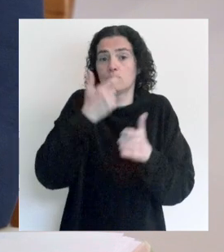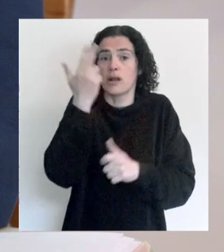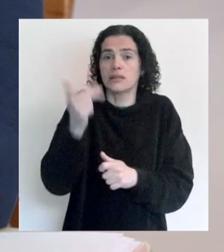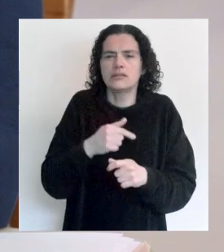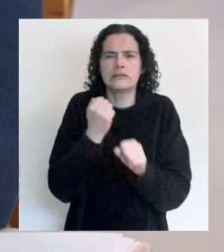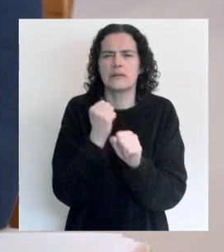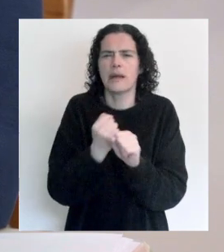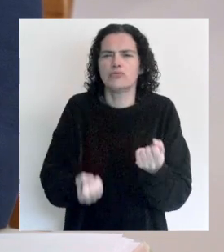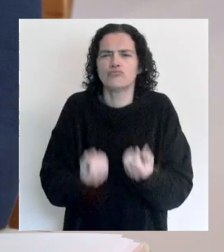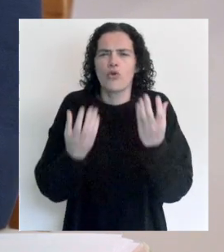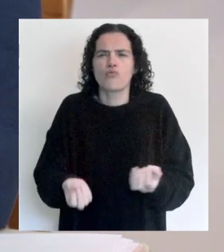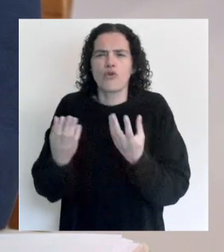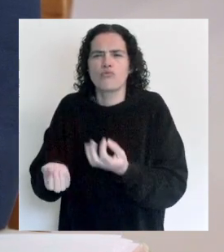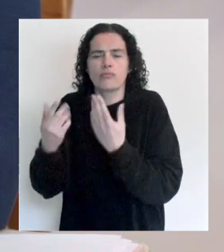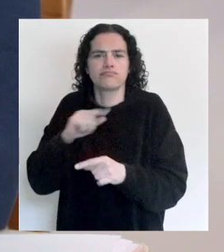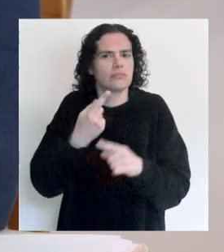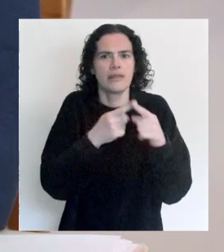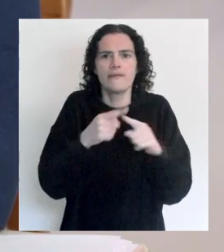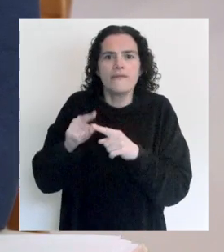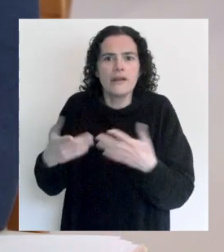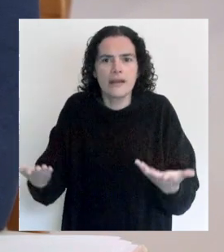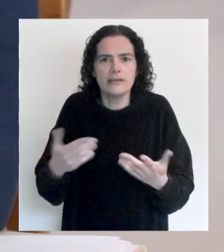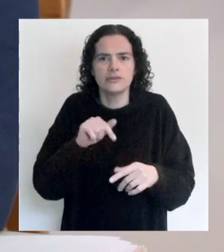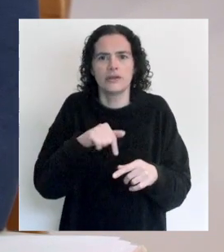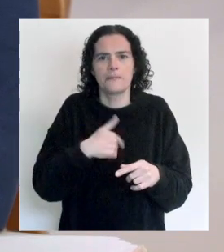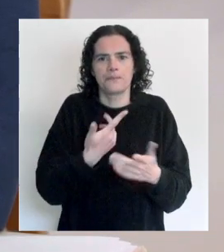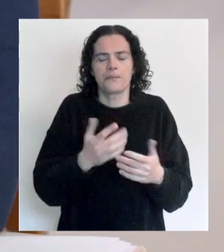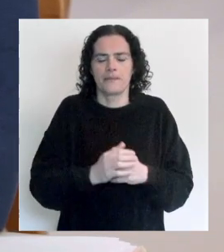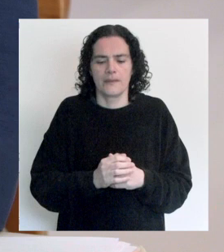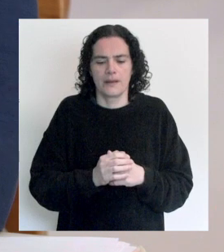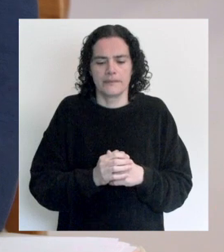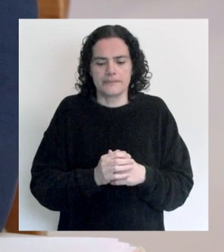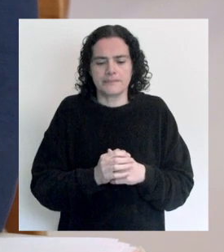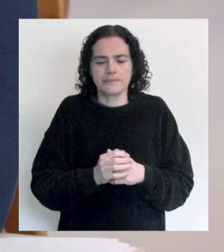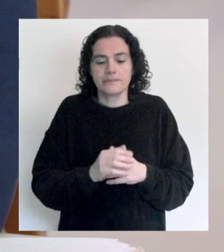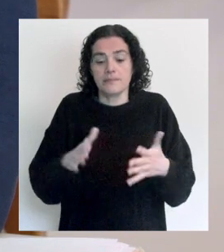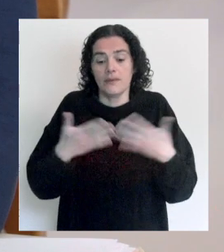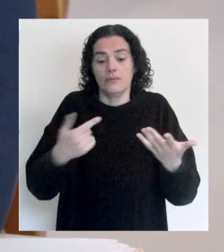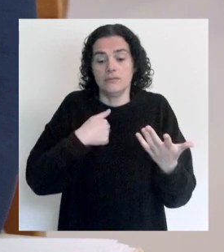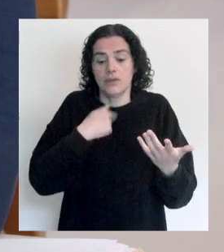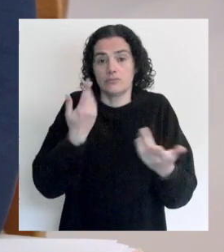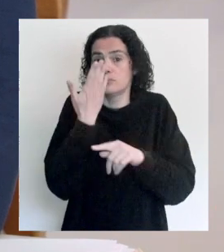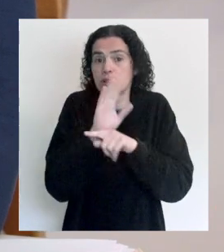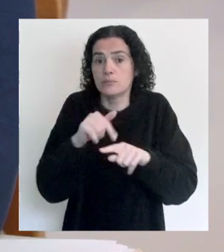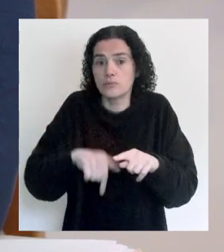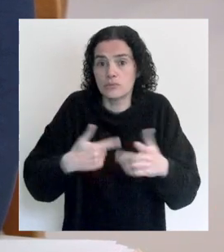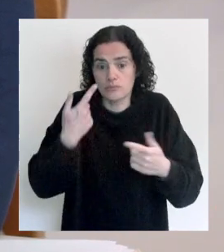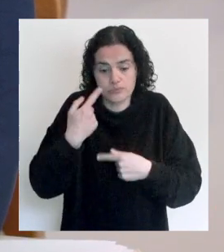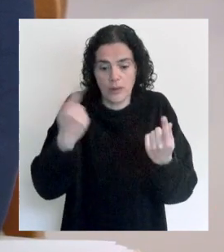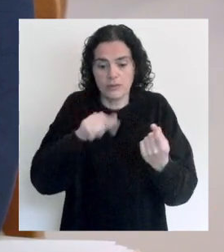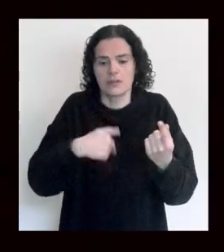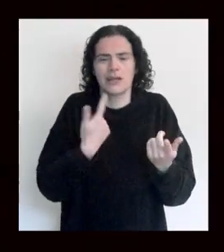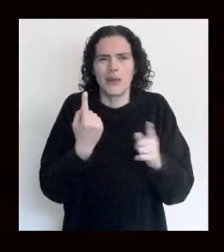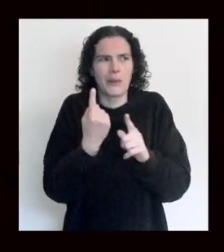produce very different works which are very different from what they would do in a white cube. And so, we show, for example, all